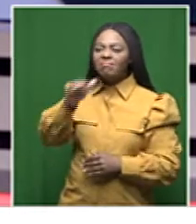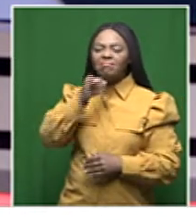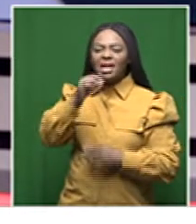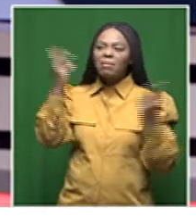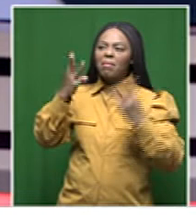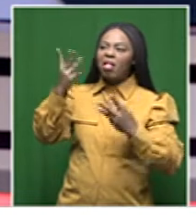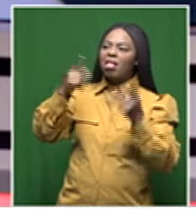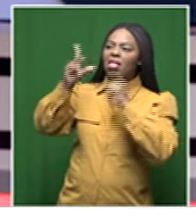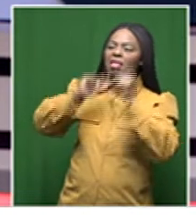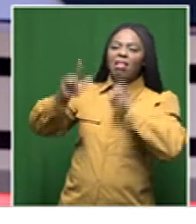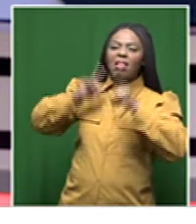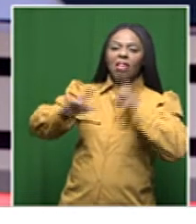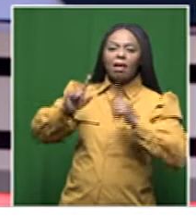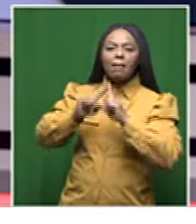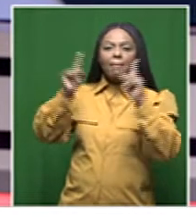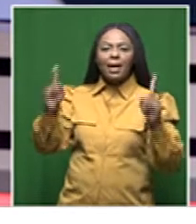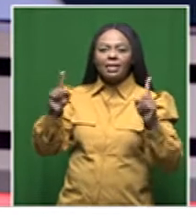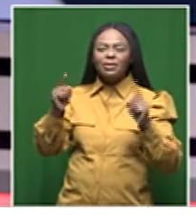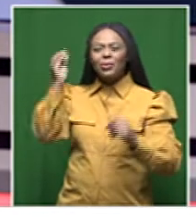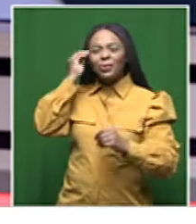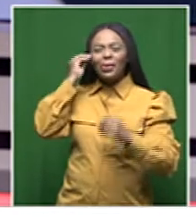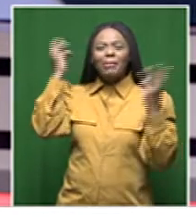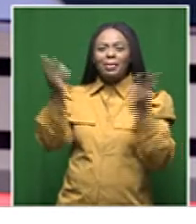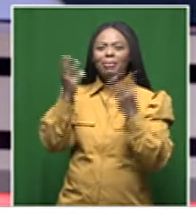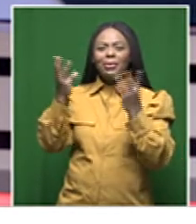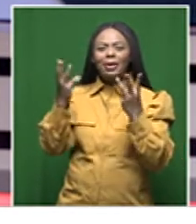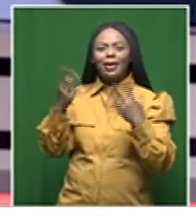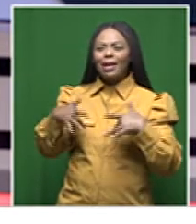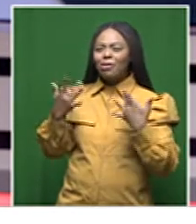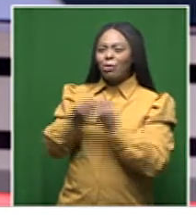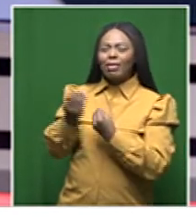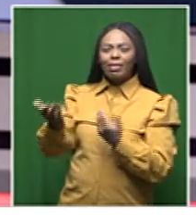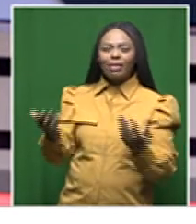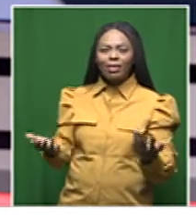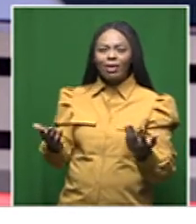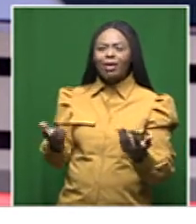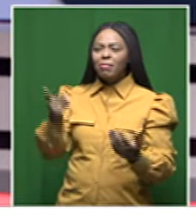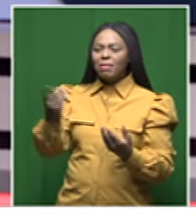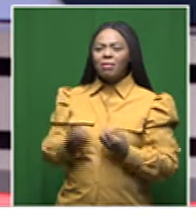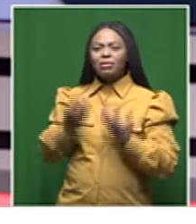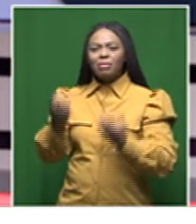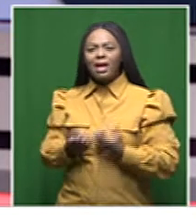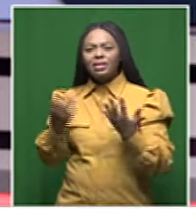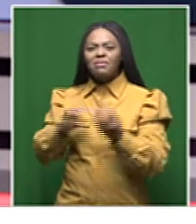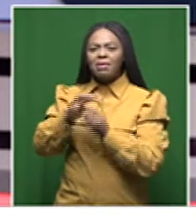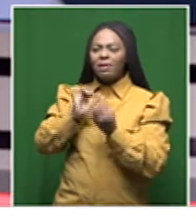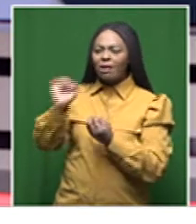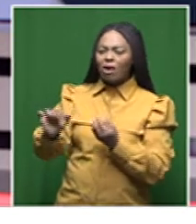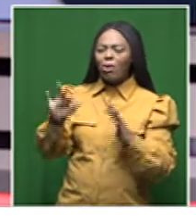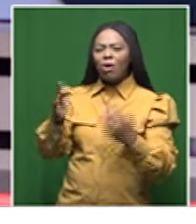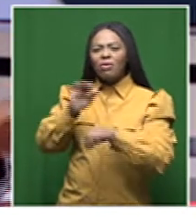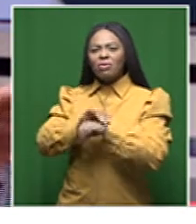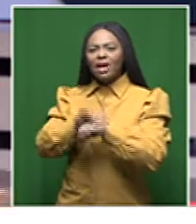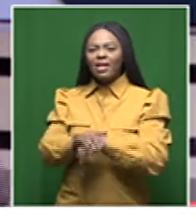know, because we're people that live in community, you guys may have expressed to the people that you live with, your families, friends,